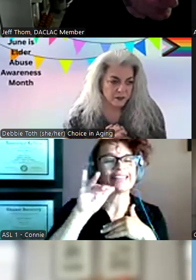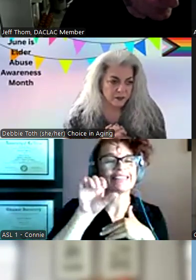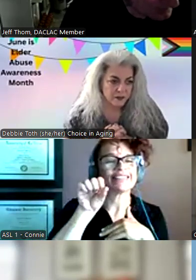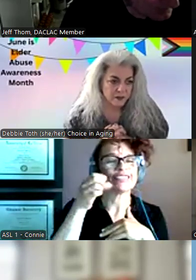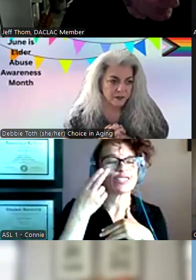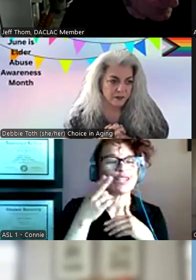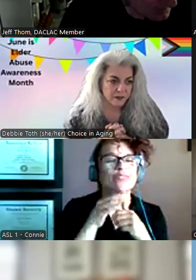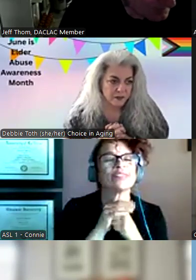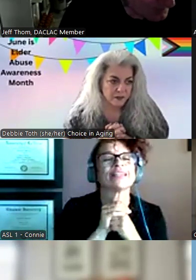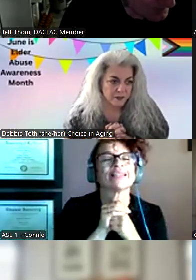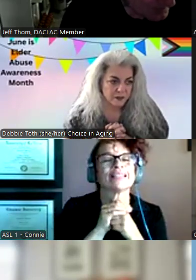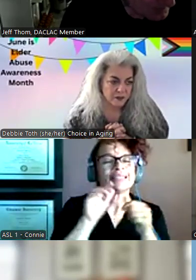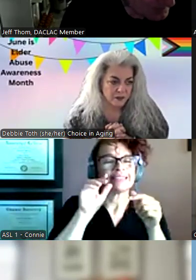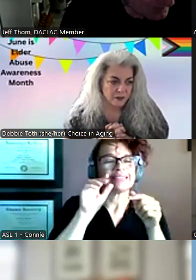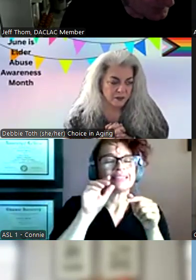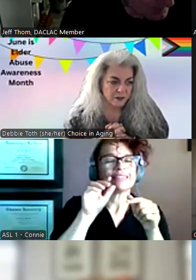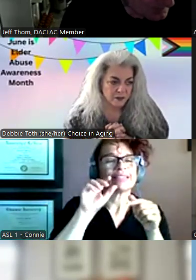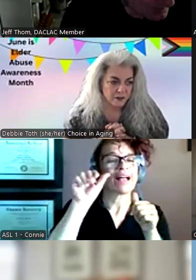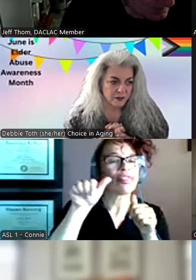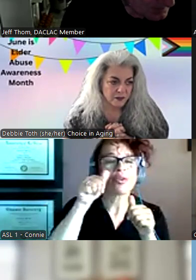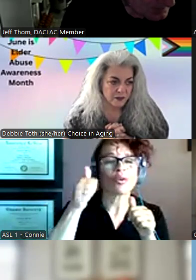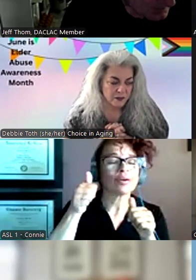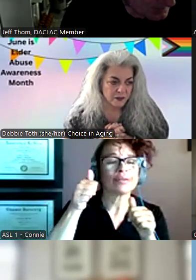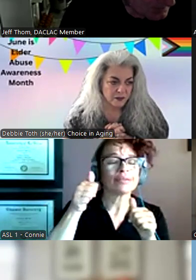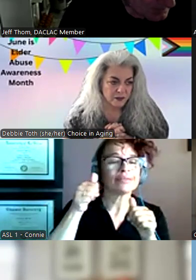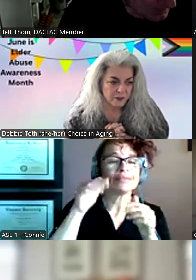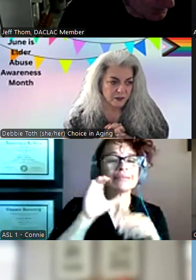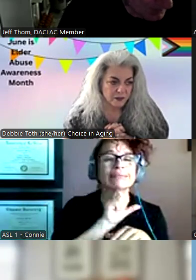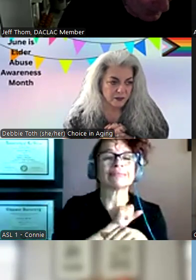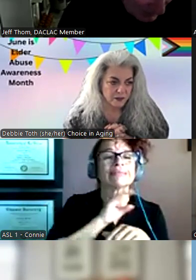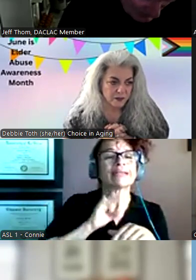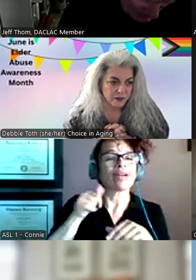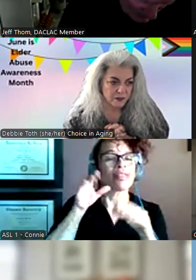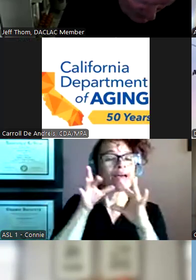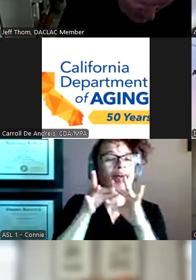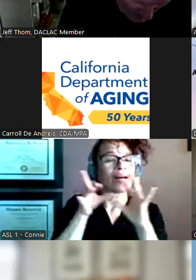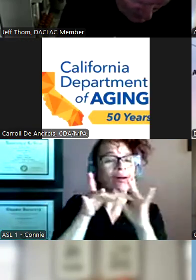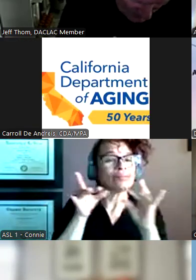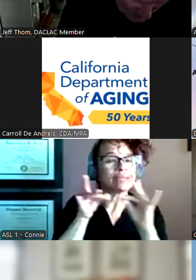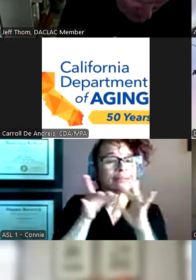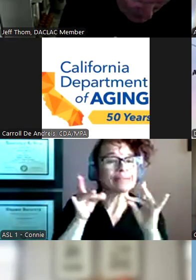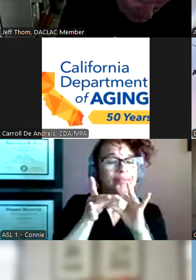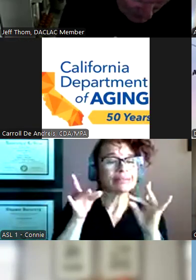update. Are there any other DACLAC committee member comments?